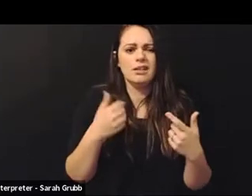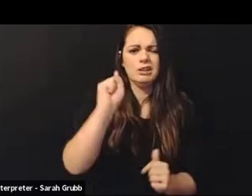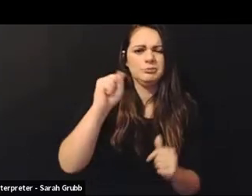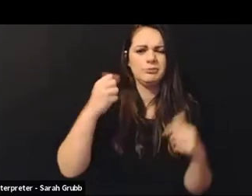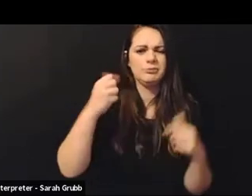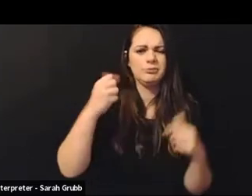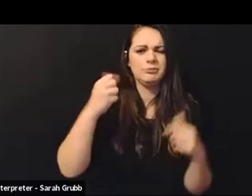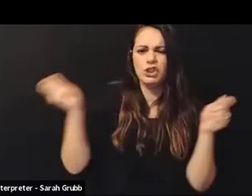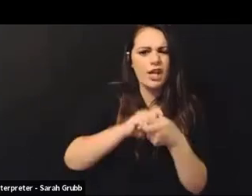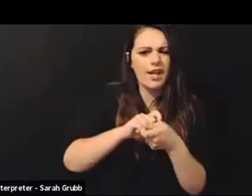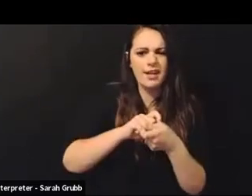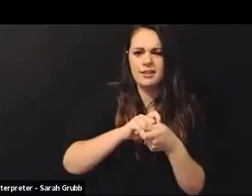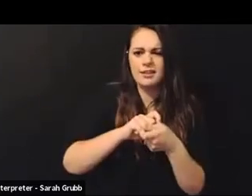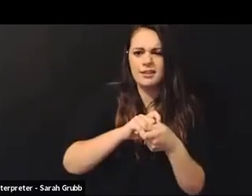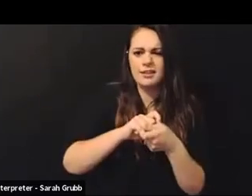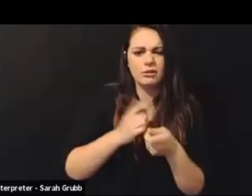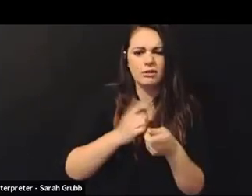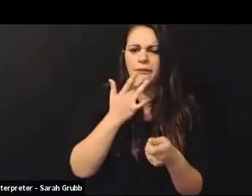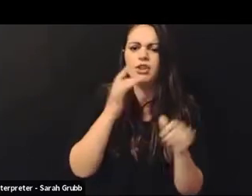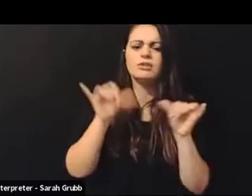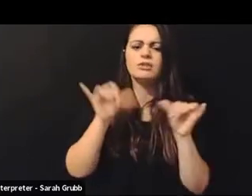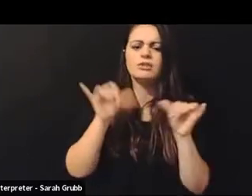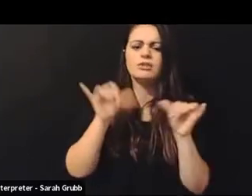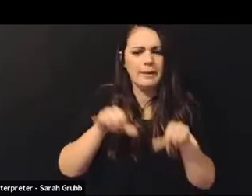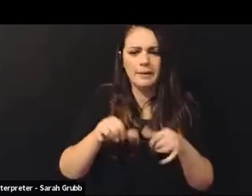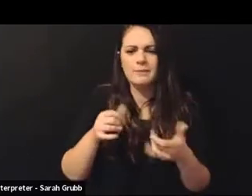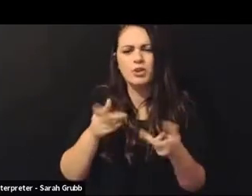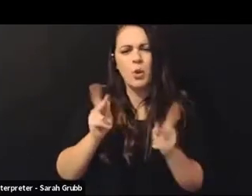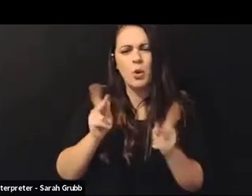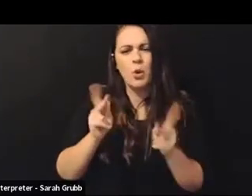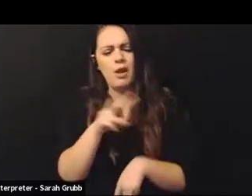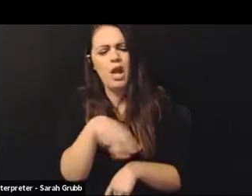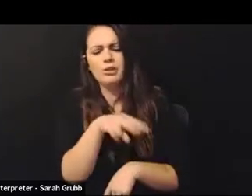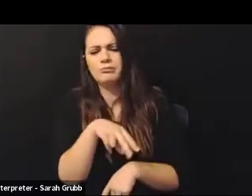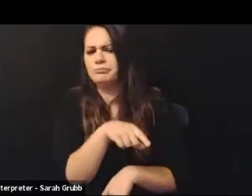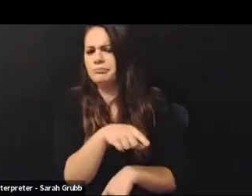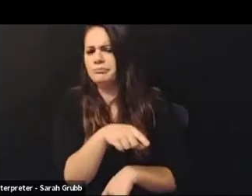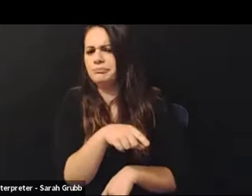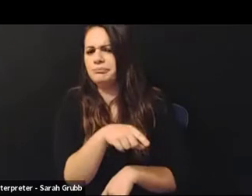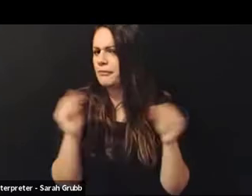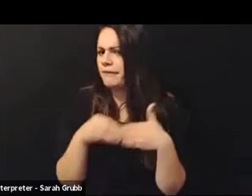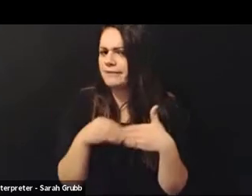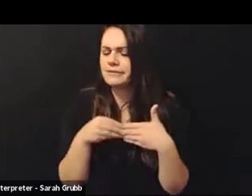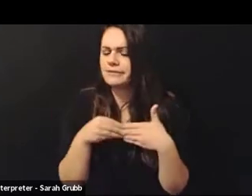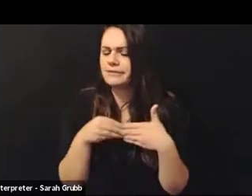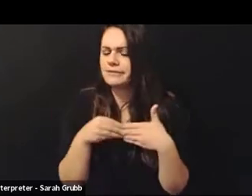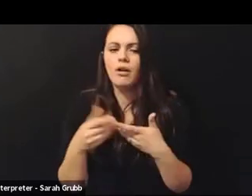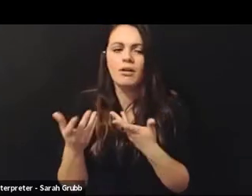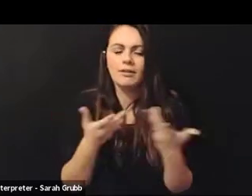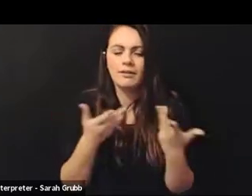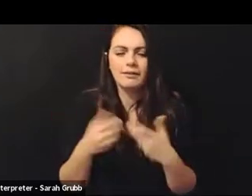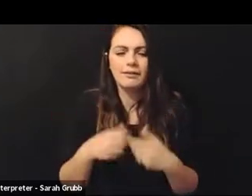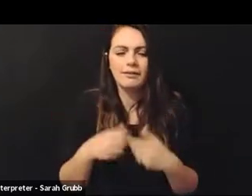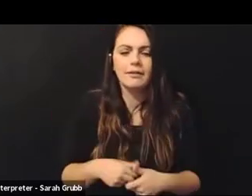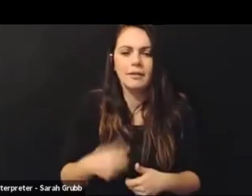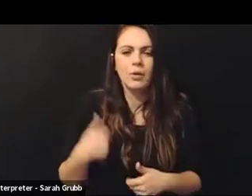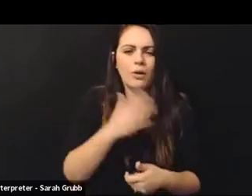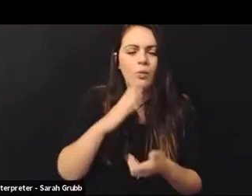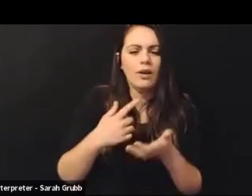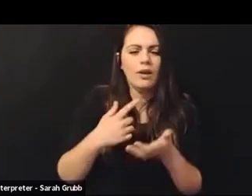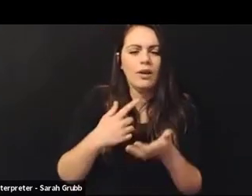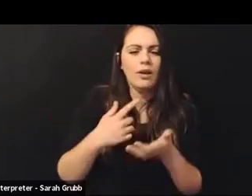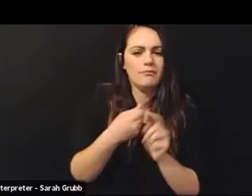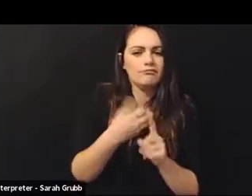rigid. People think they're inflexible. We'll talk more about why they might do that and why individuals who are deafblind might